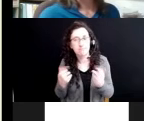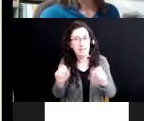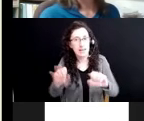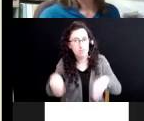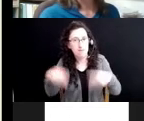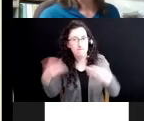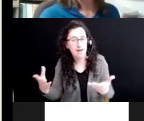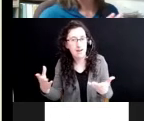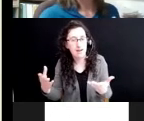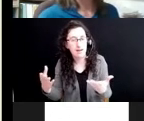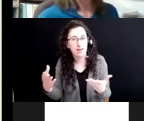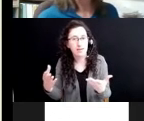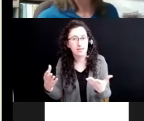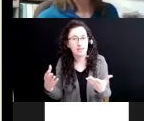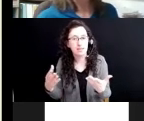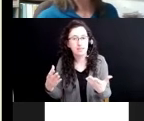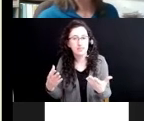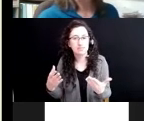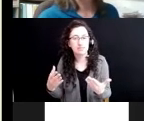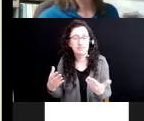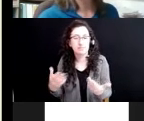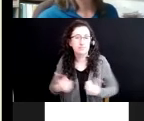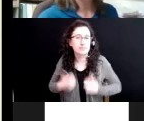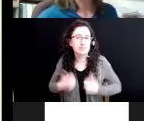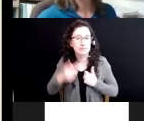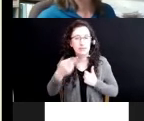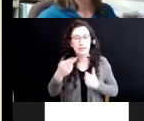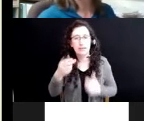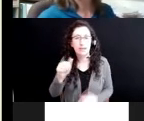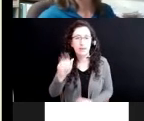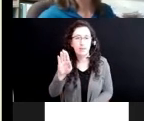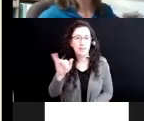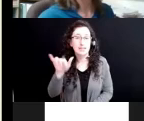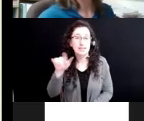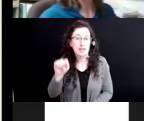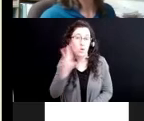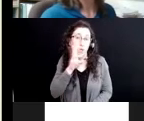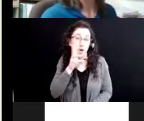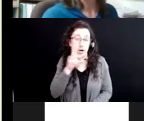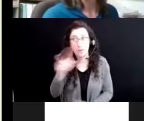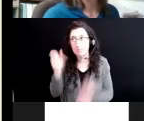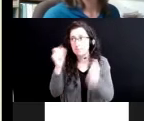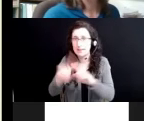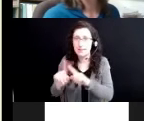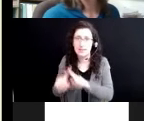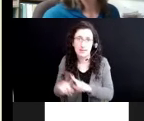habitat, water in particular, for a variety of species that are going to benefit.